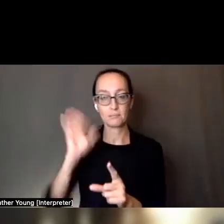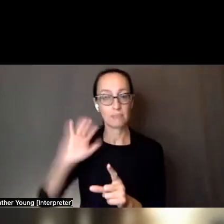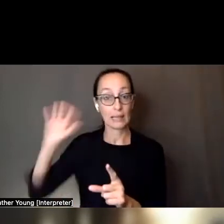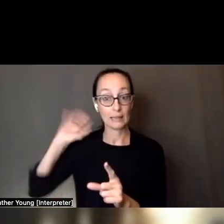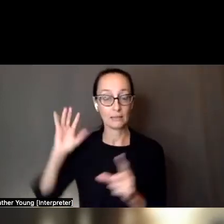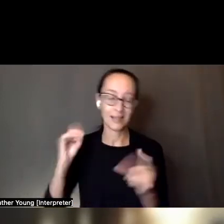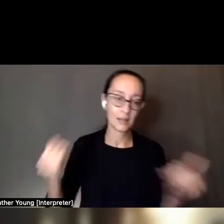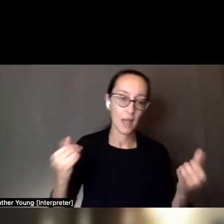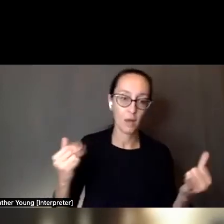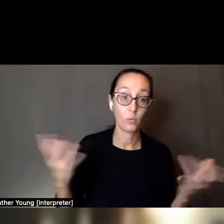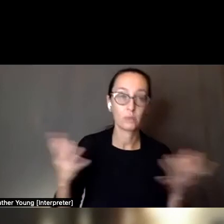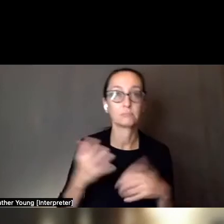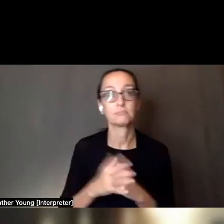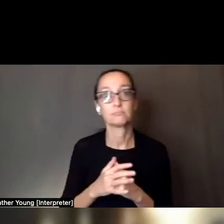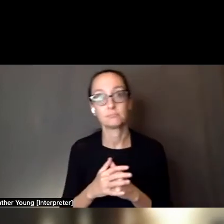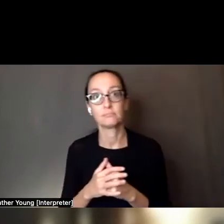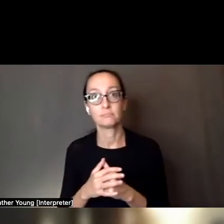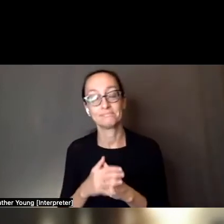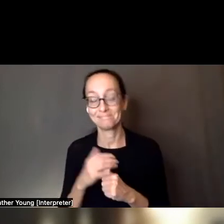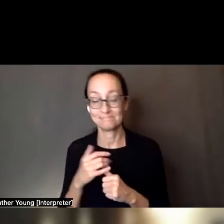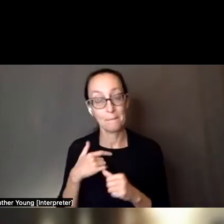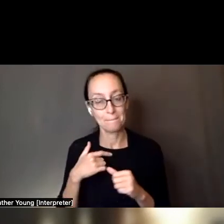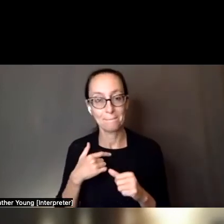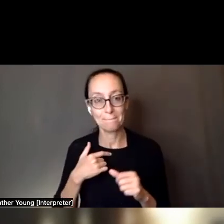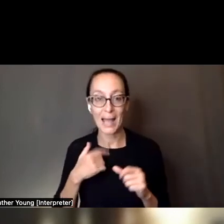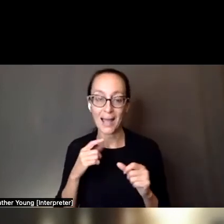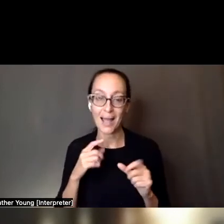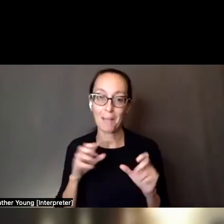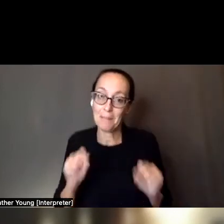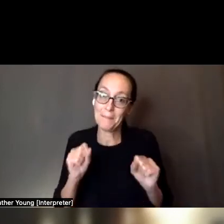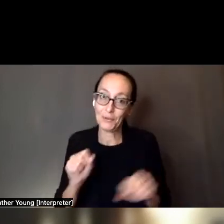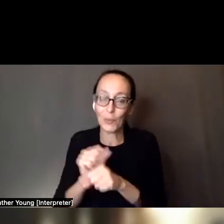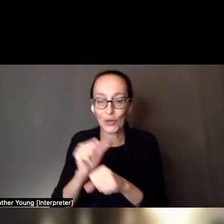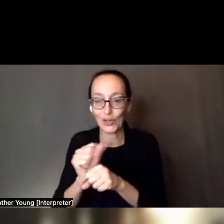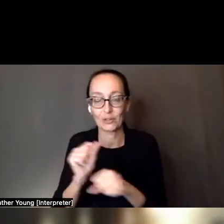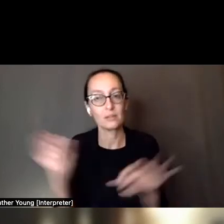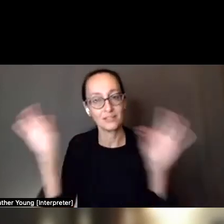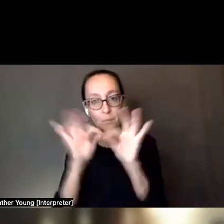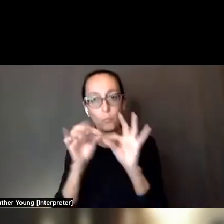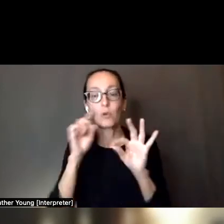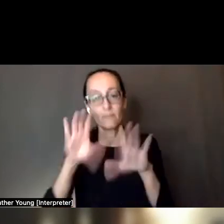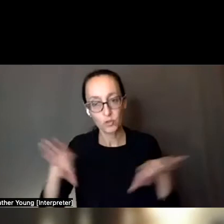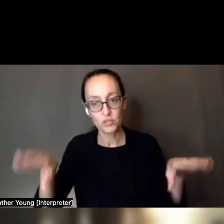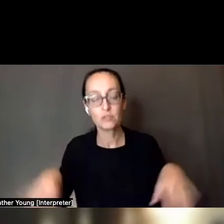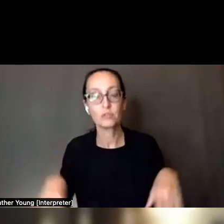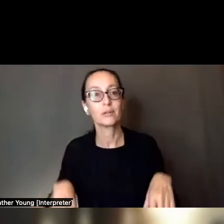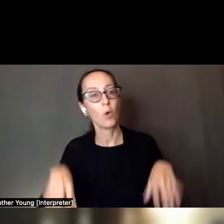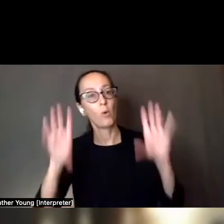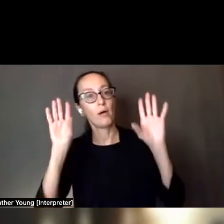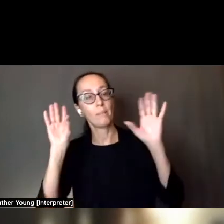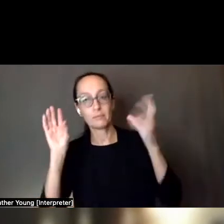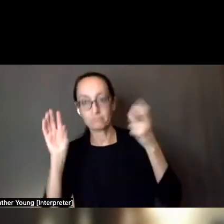to work. And that's going to be a big one for children as they grow up and move into the